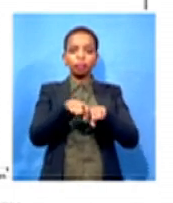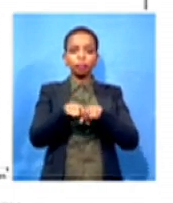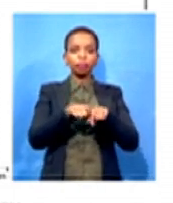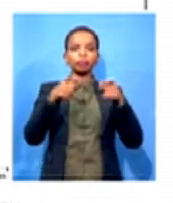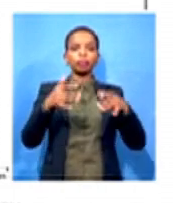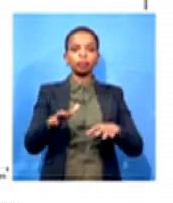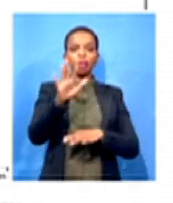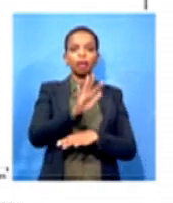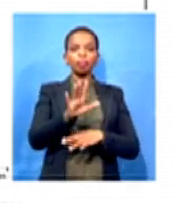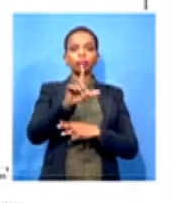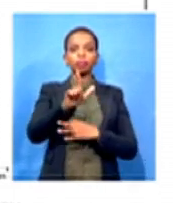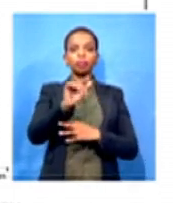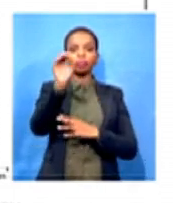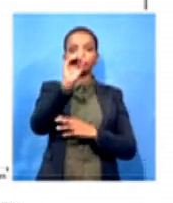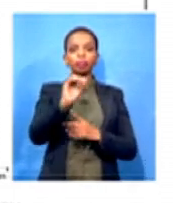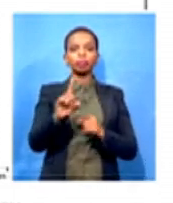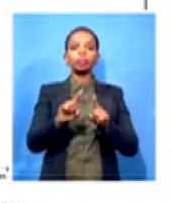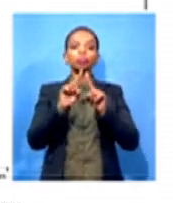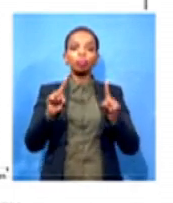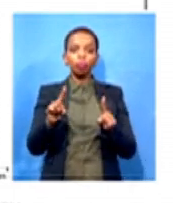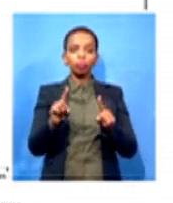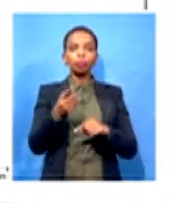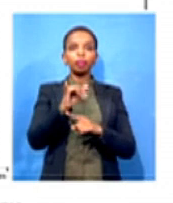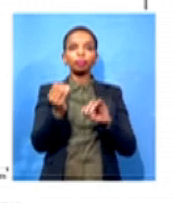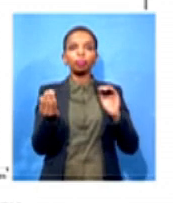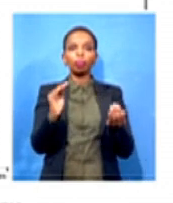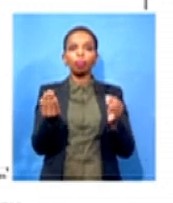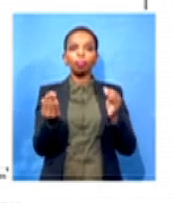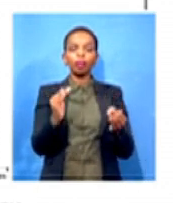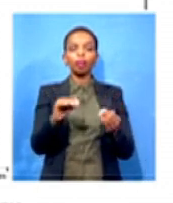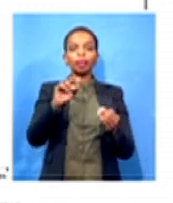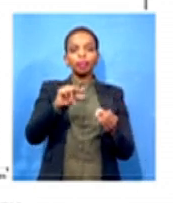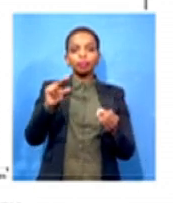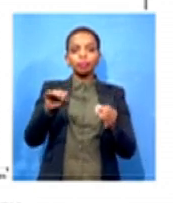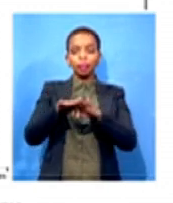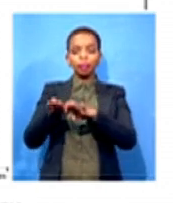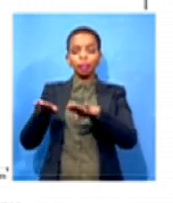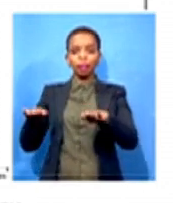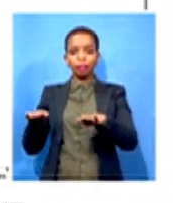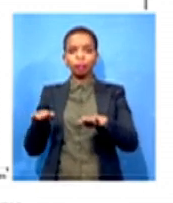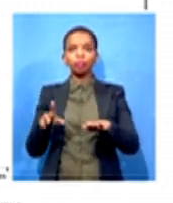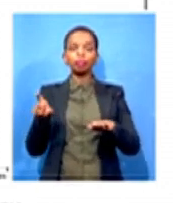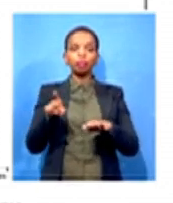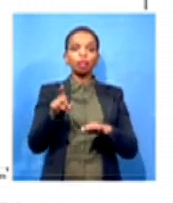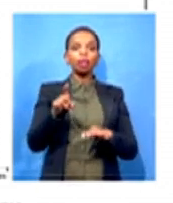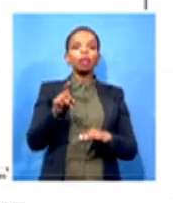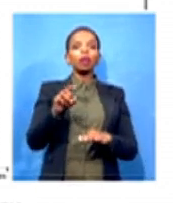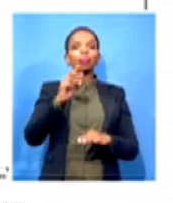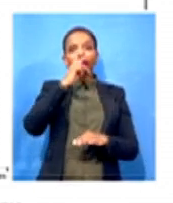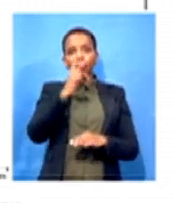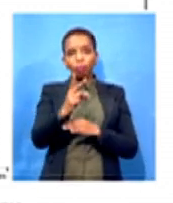adults 40 to 60 years old in the bottom block at D, you can see the numbers that were positive were much